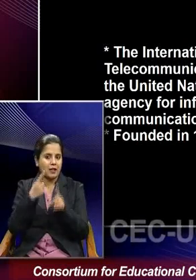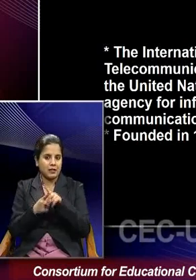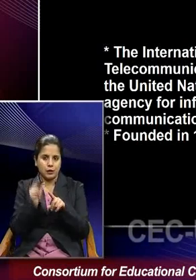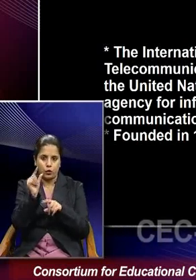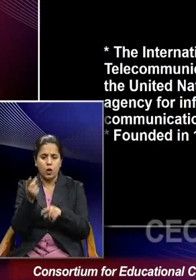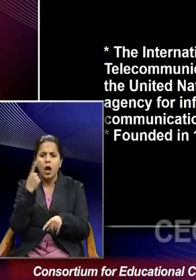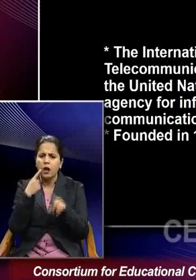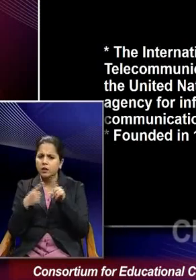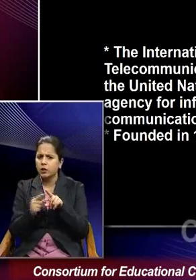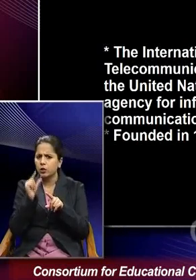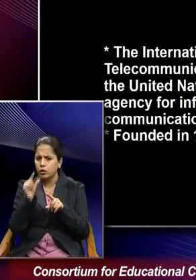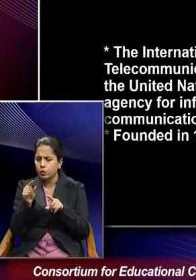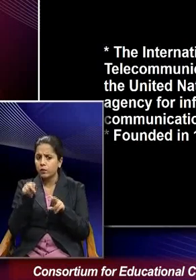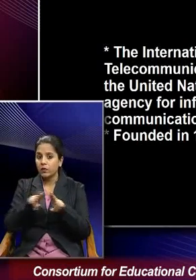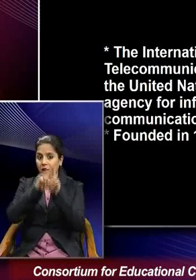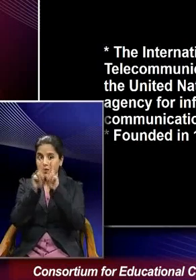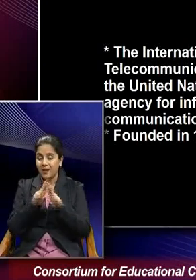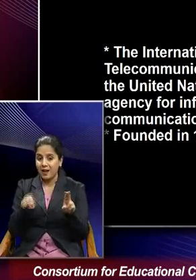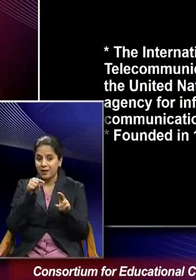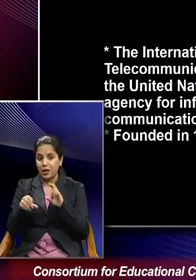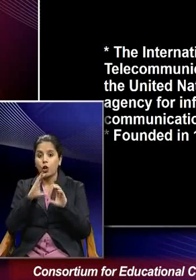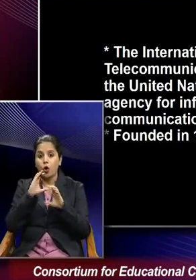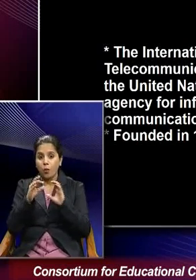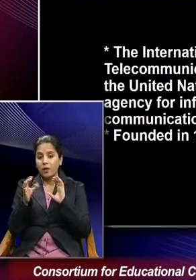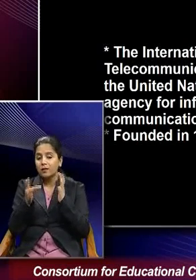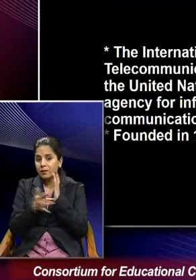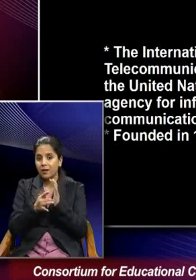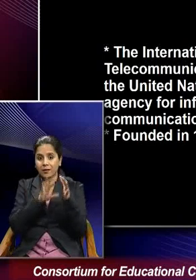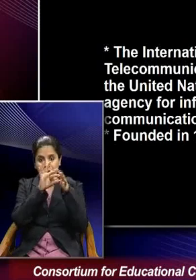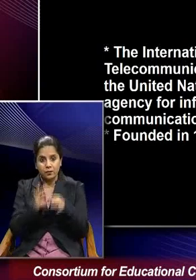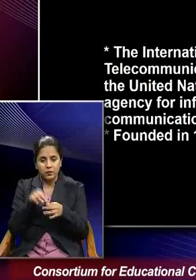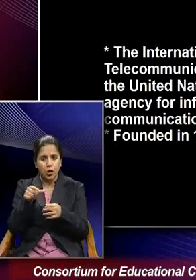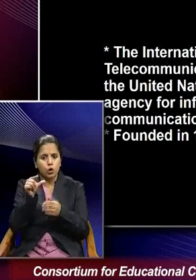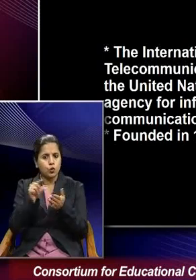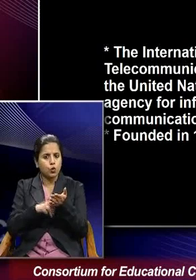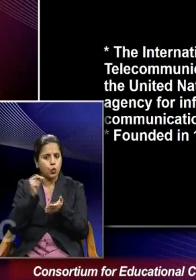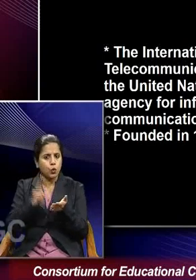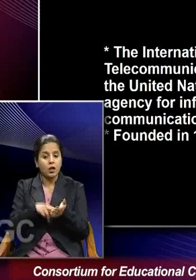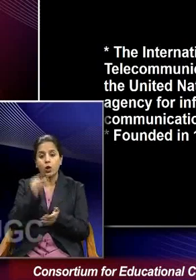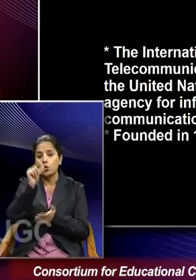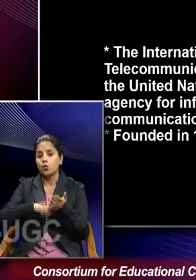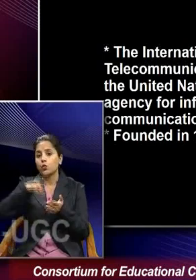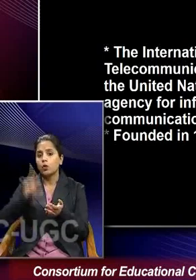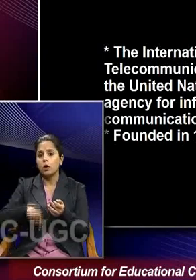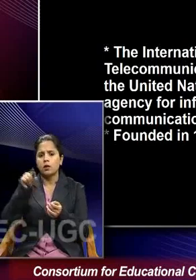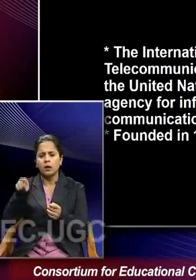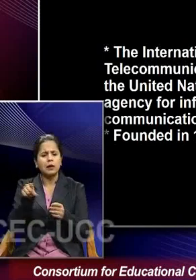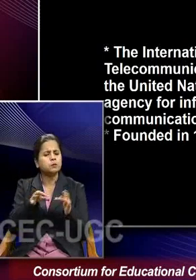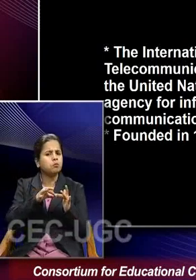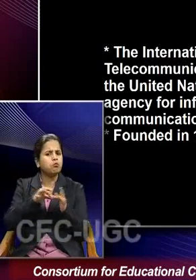ITU, the International Telecommunication Union, is United Nations